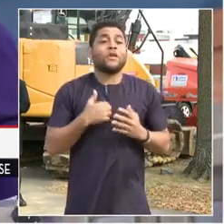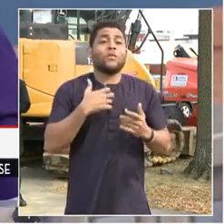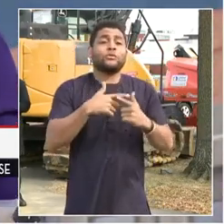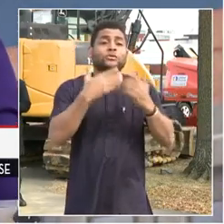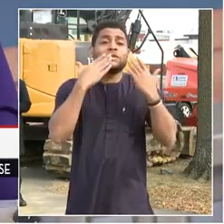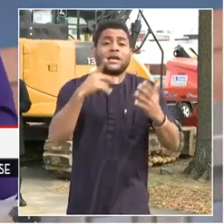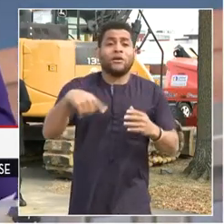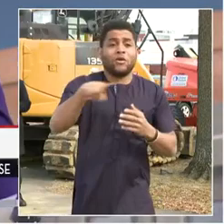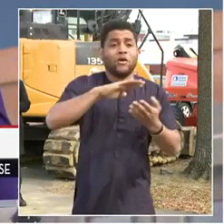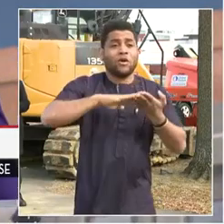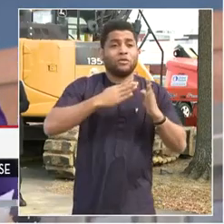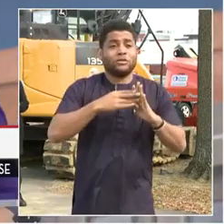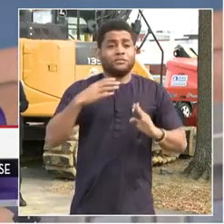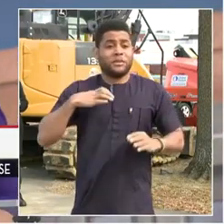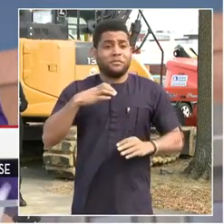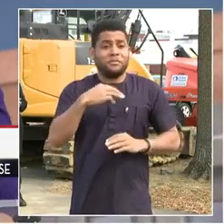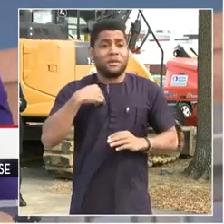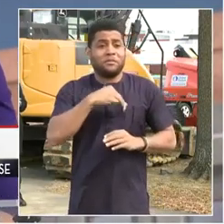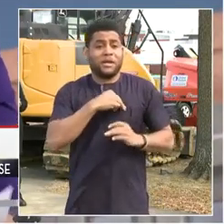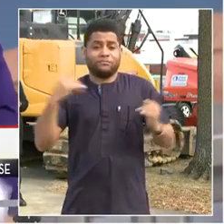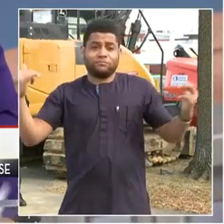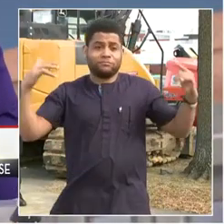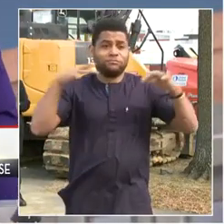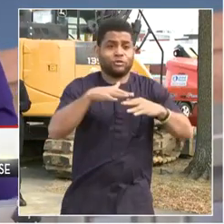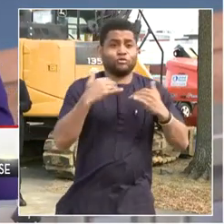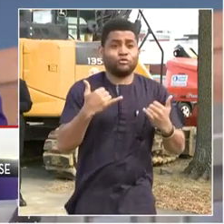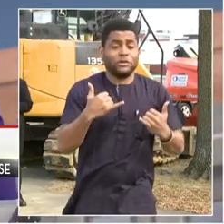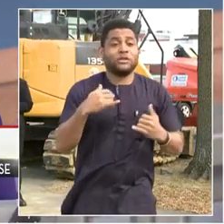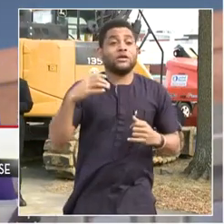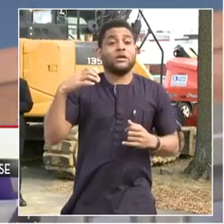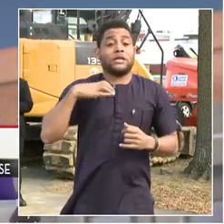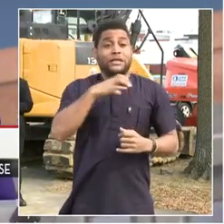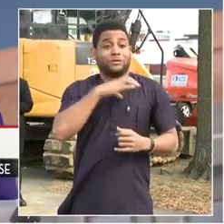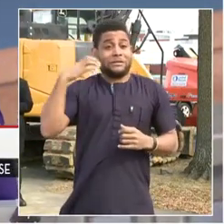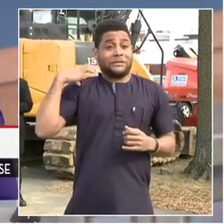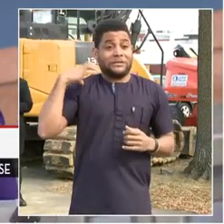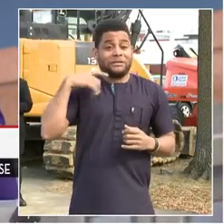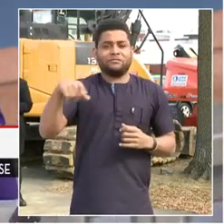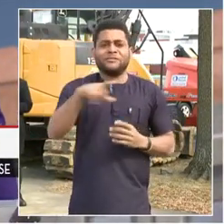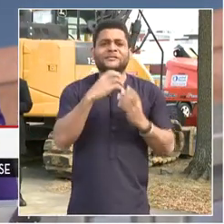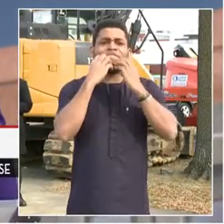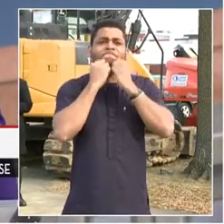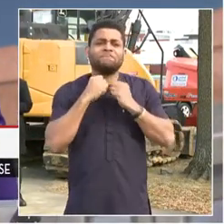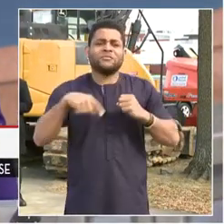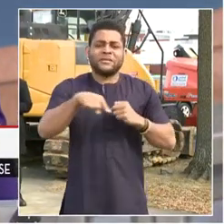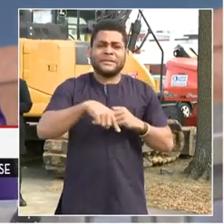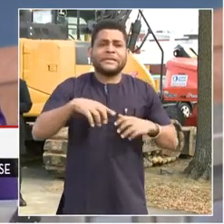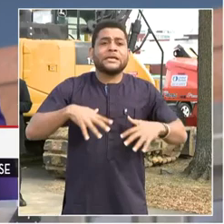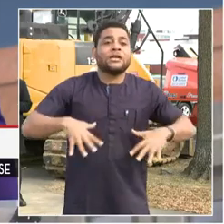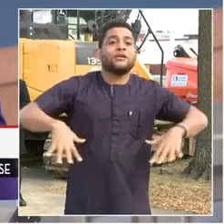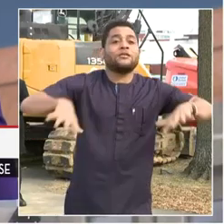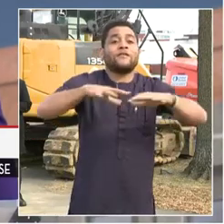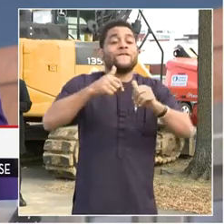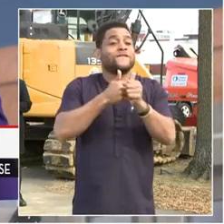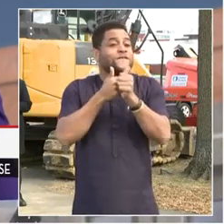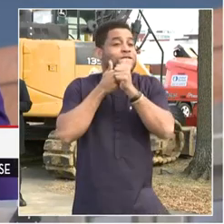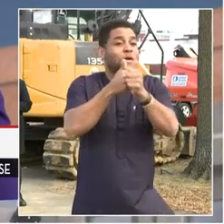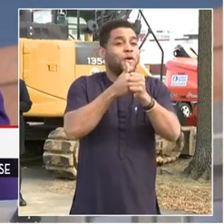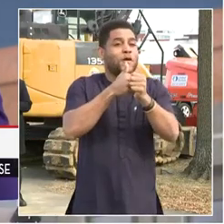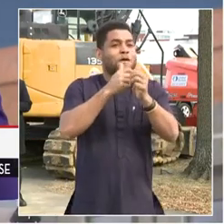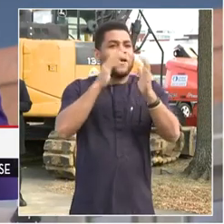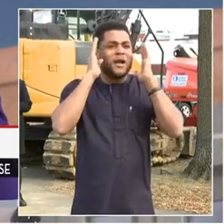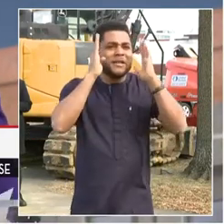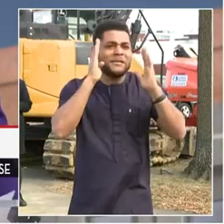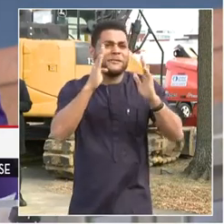community members, commissioners, stakeholders who have tracked and supported our vision and helped make this